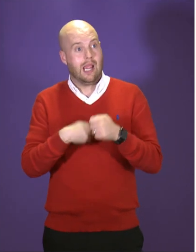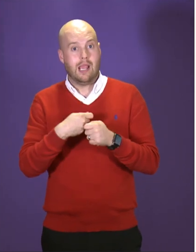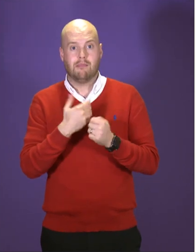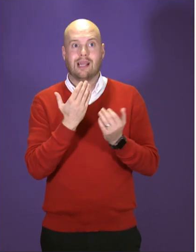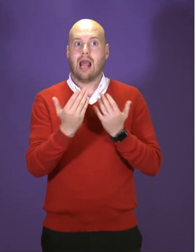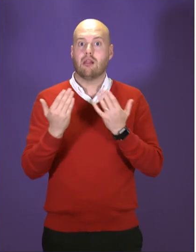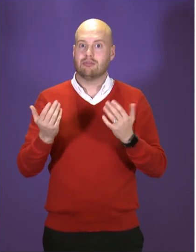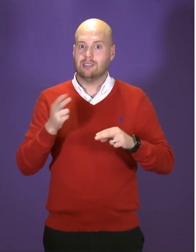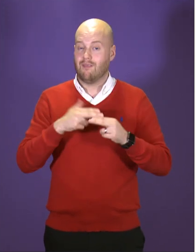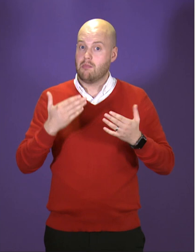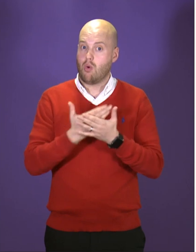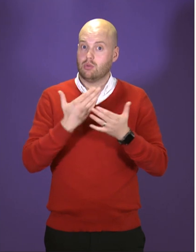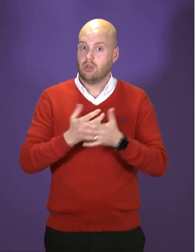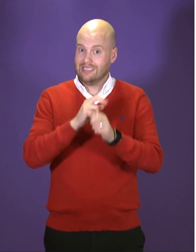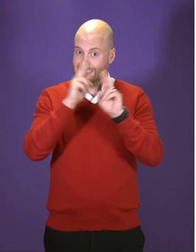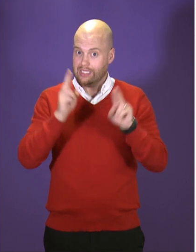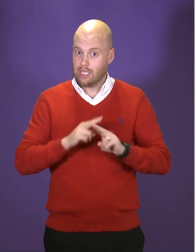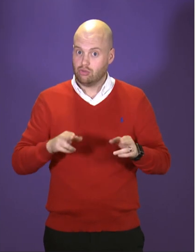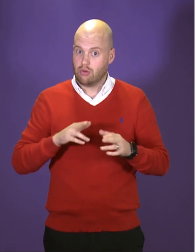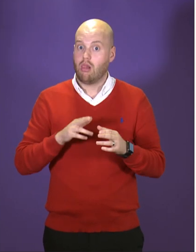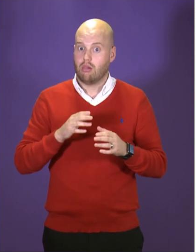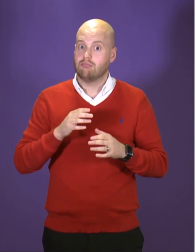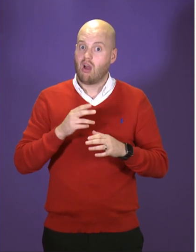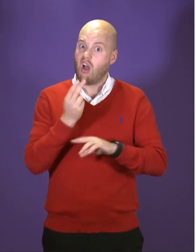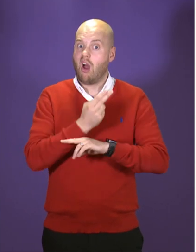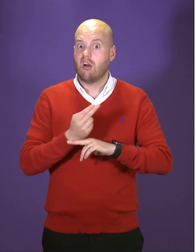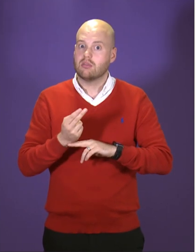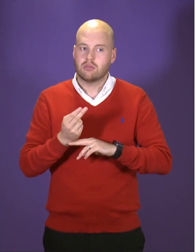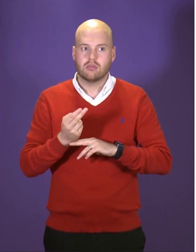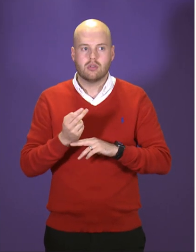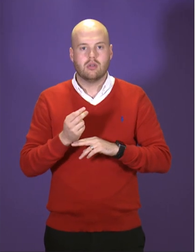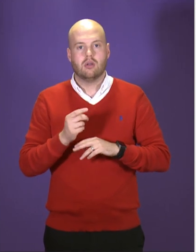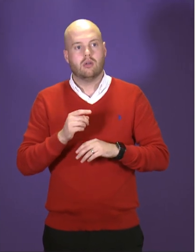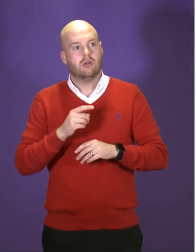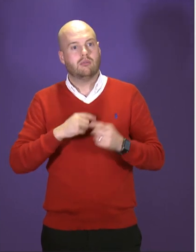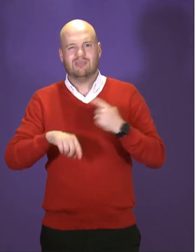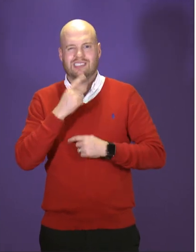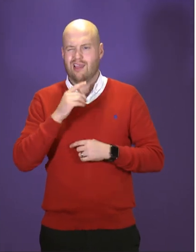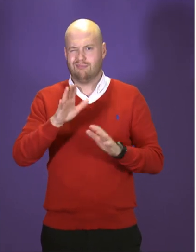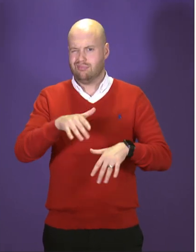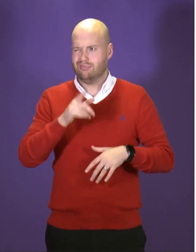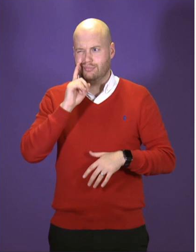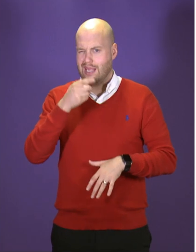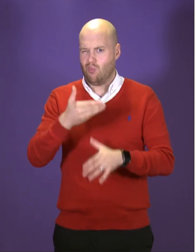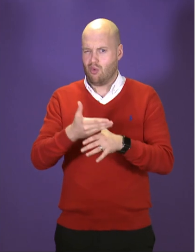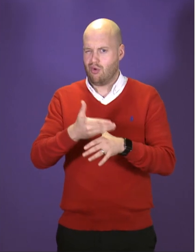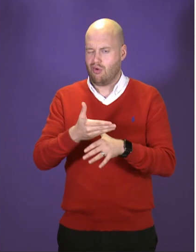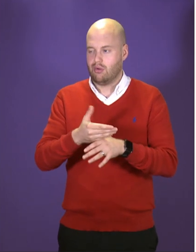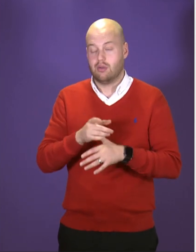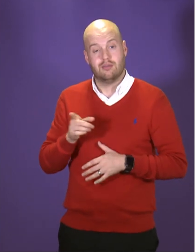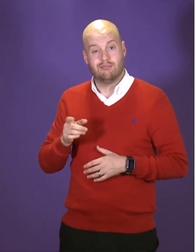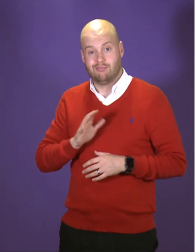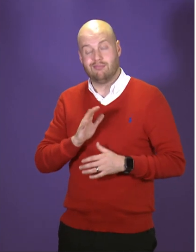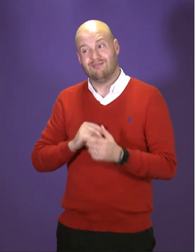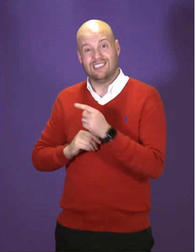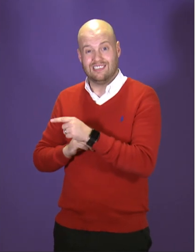modern international art, which everyone said couldn't work, so it signalled by the arrival of spiders inside the building